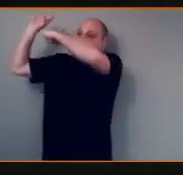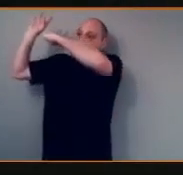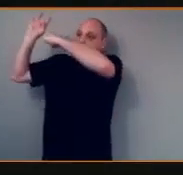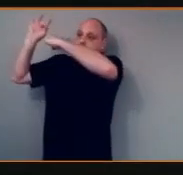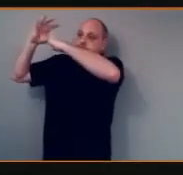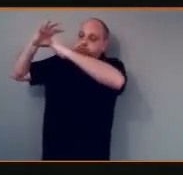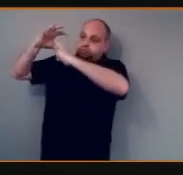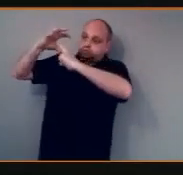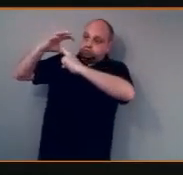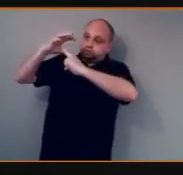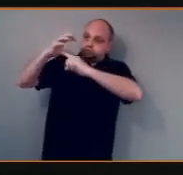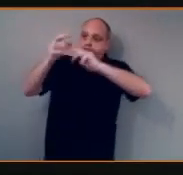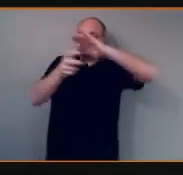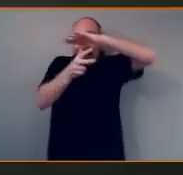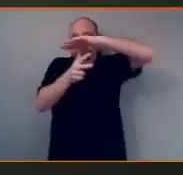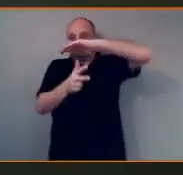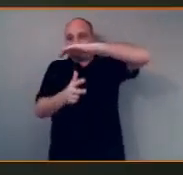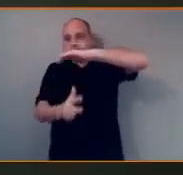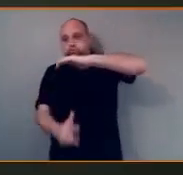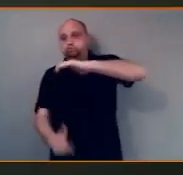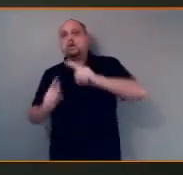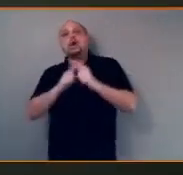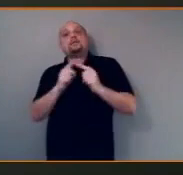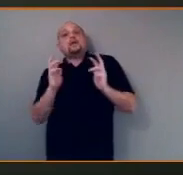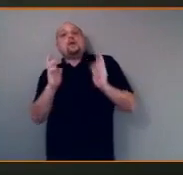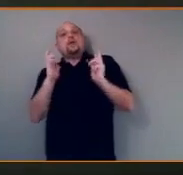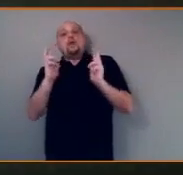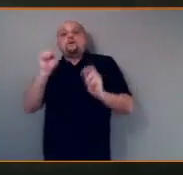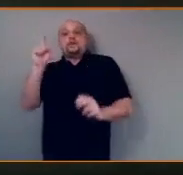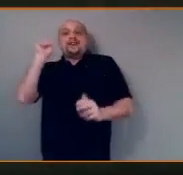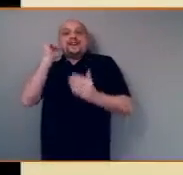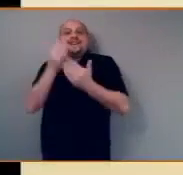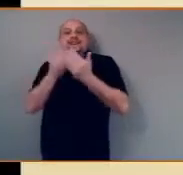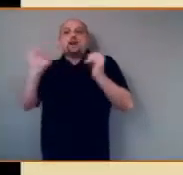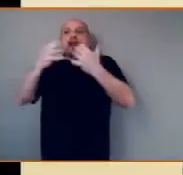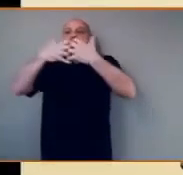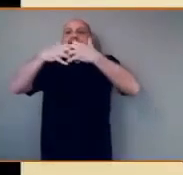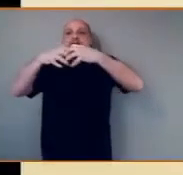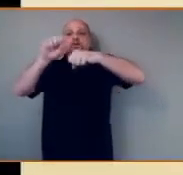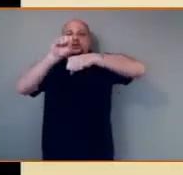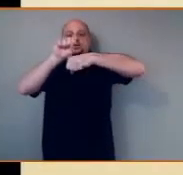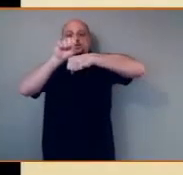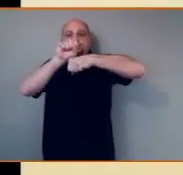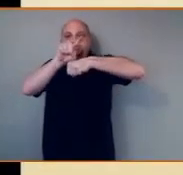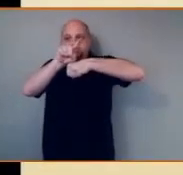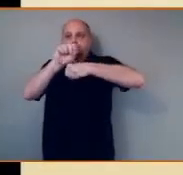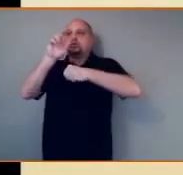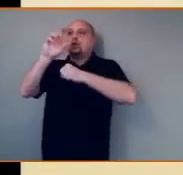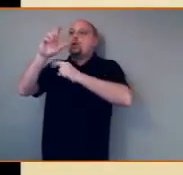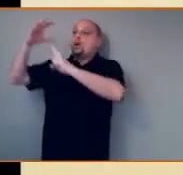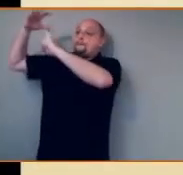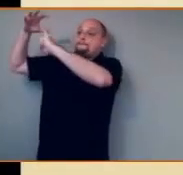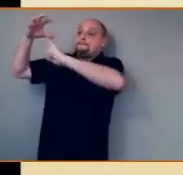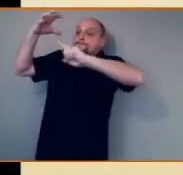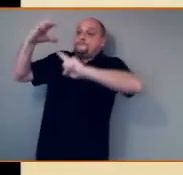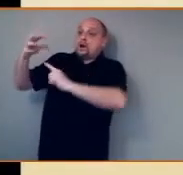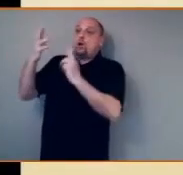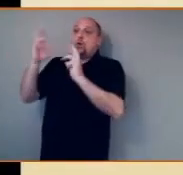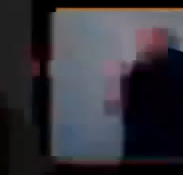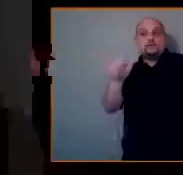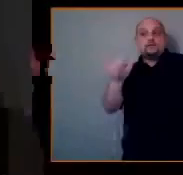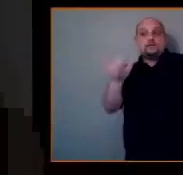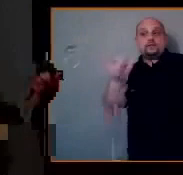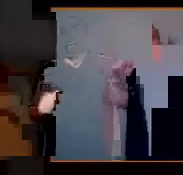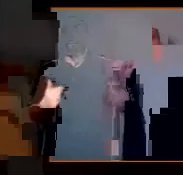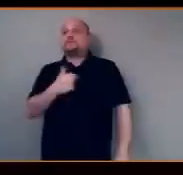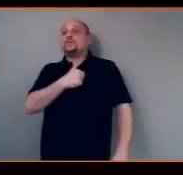so hopefully we'll be able to hear things like the engines firing or the parachute deploying. And so we